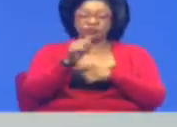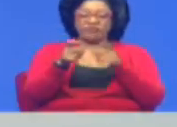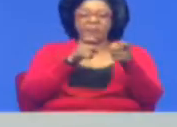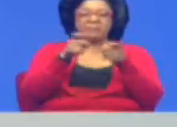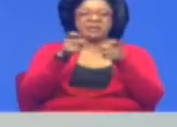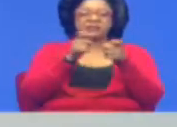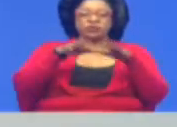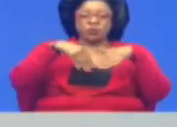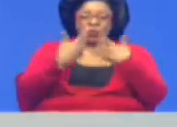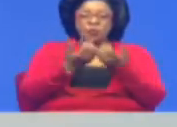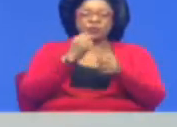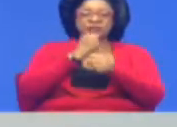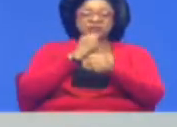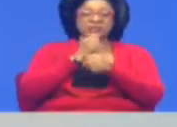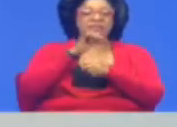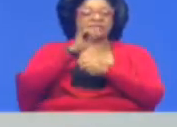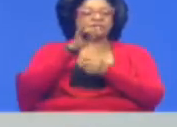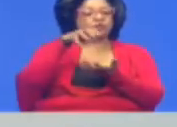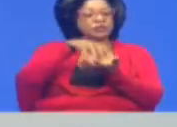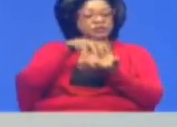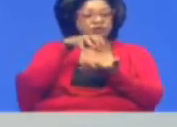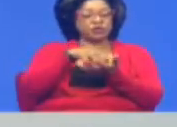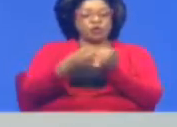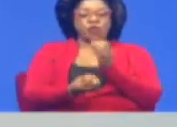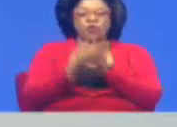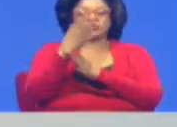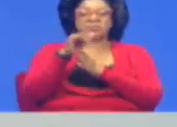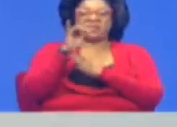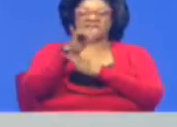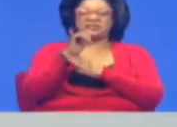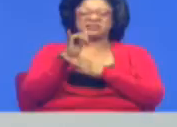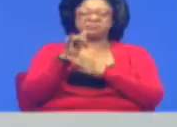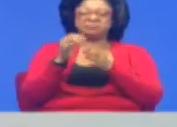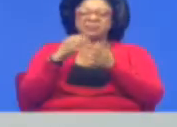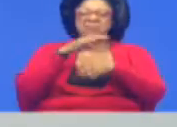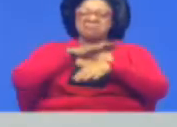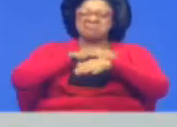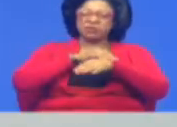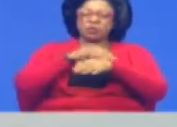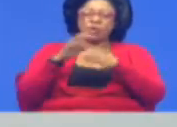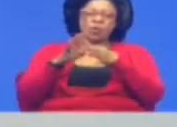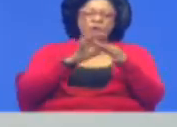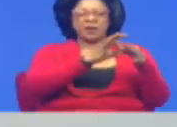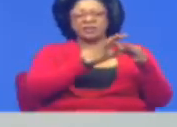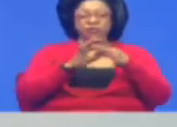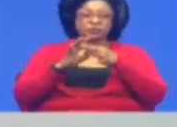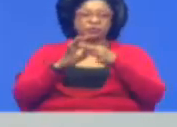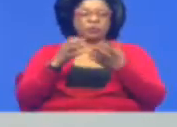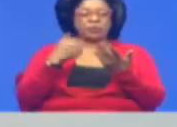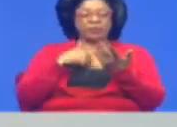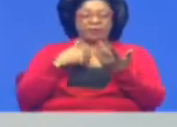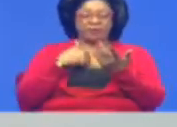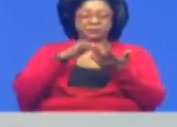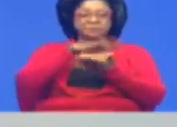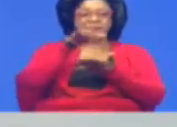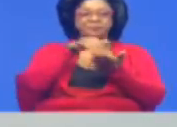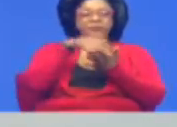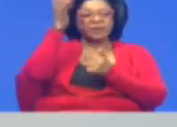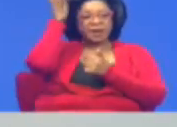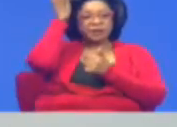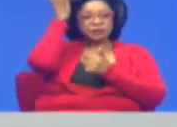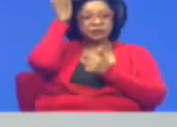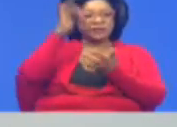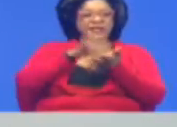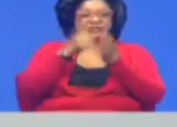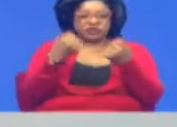the condition that's caused by impaired muscle coordination. But a faith-based rehabilitation center in Eldoret is trying